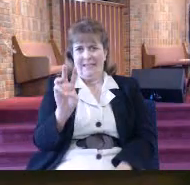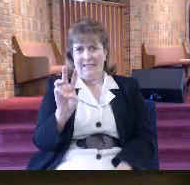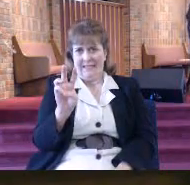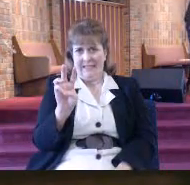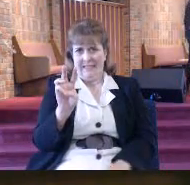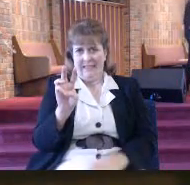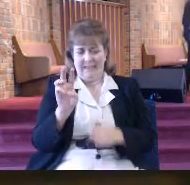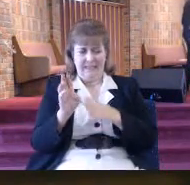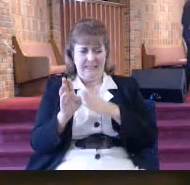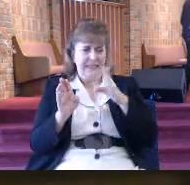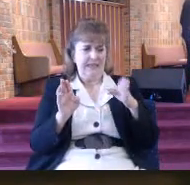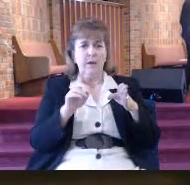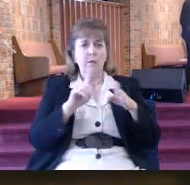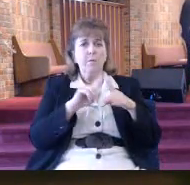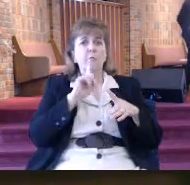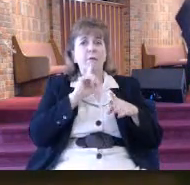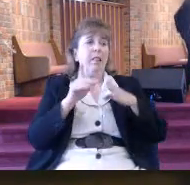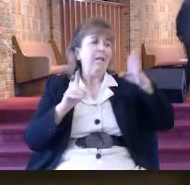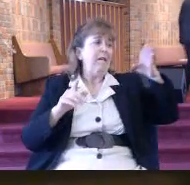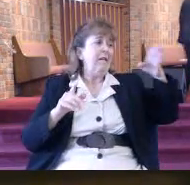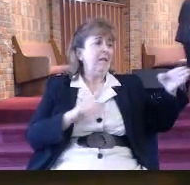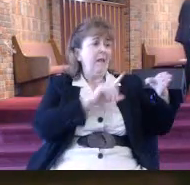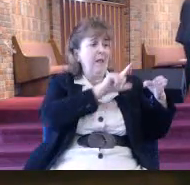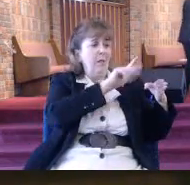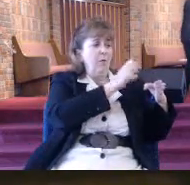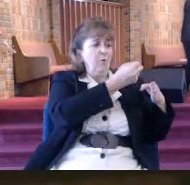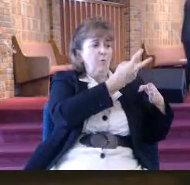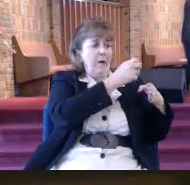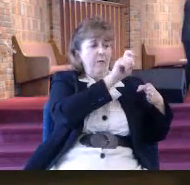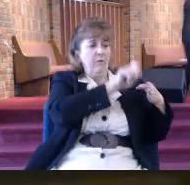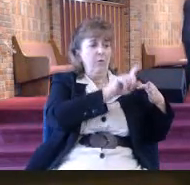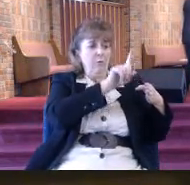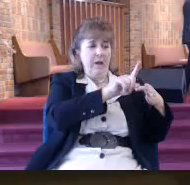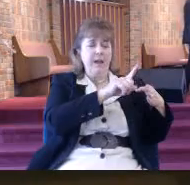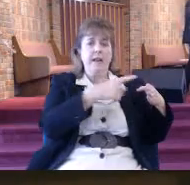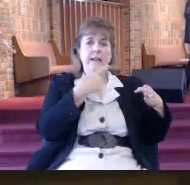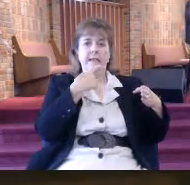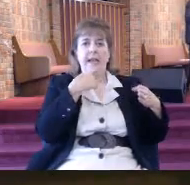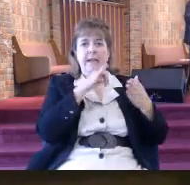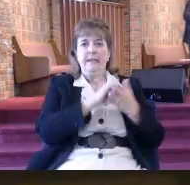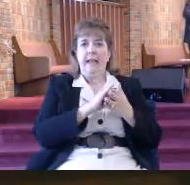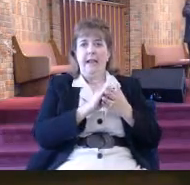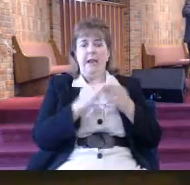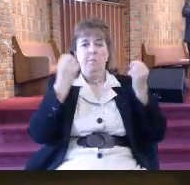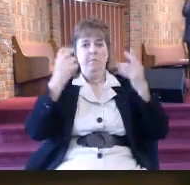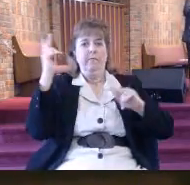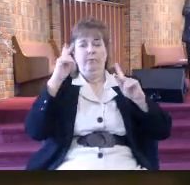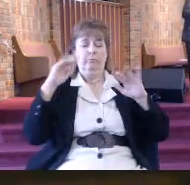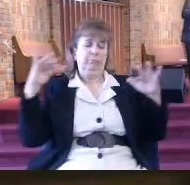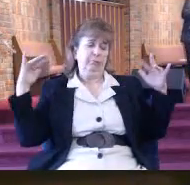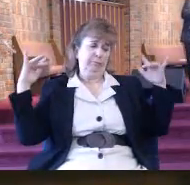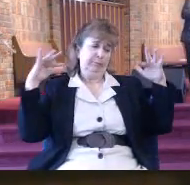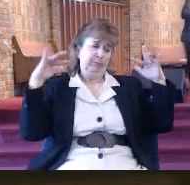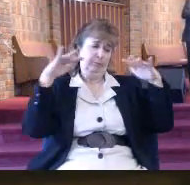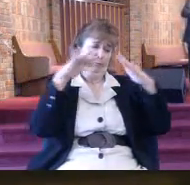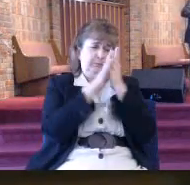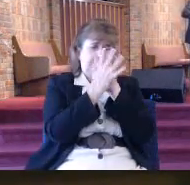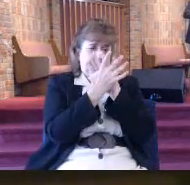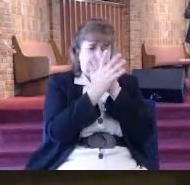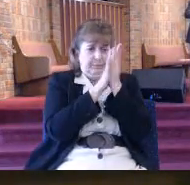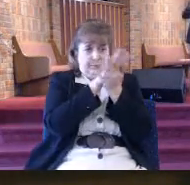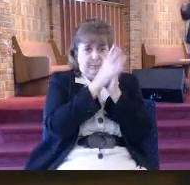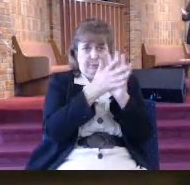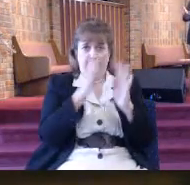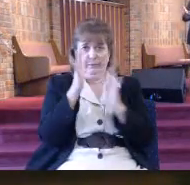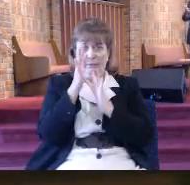that, the beginning of Luke chapter 12 tells us that Jesus is surrounded by crowds. In fact, the description that Luke gives is